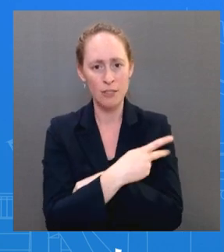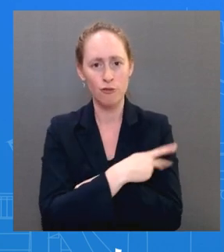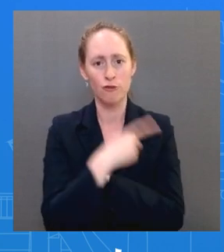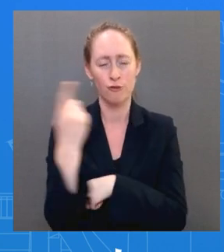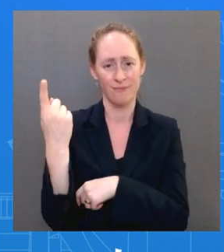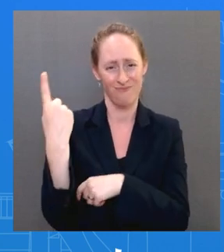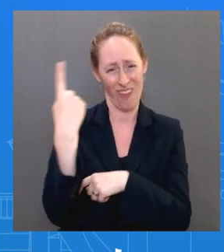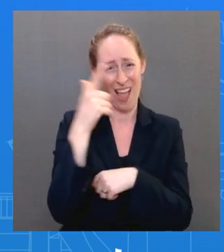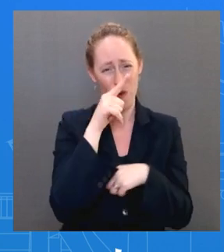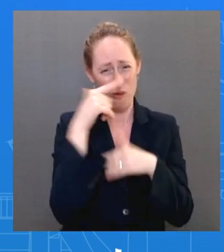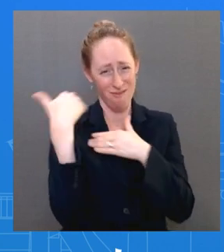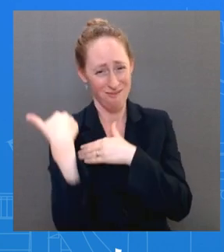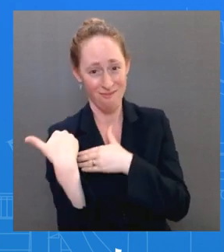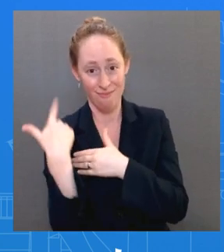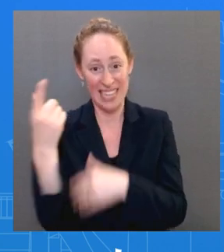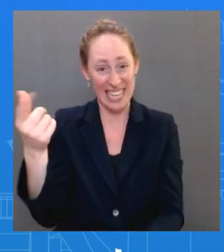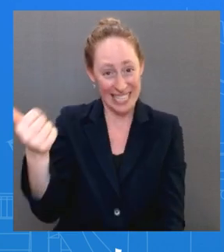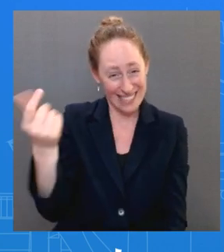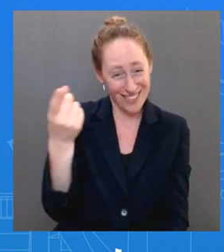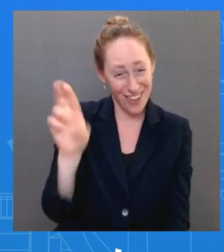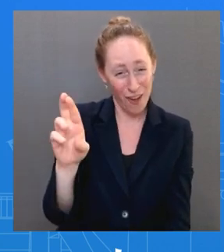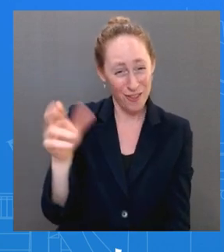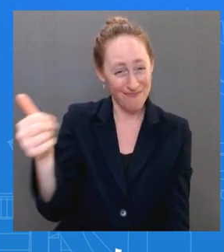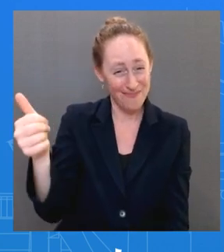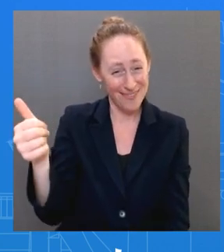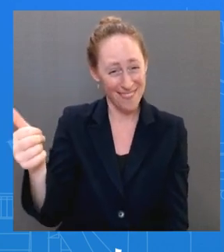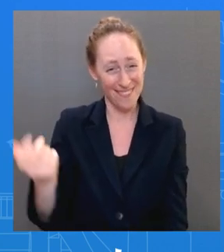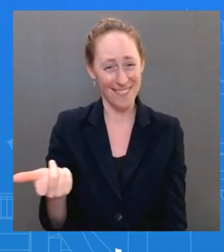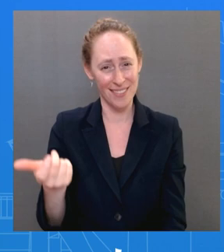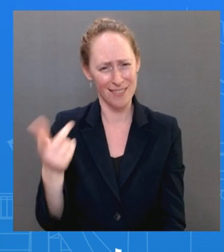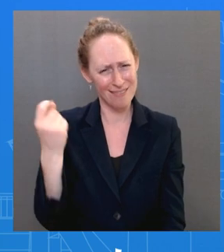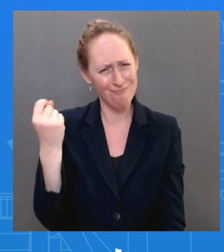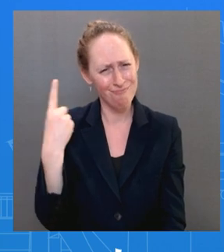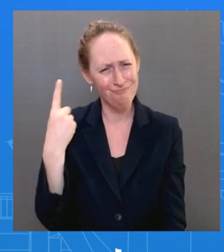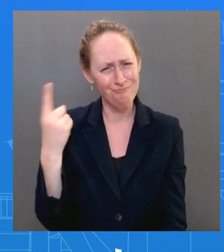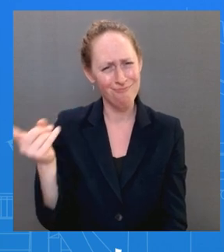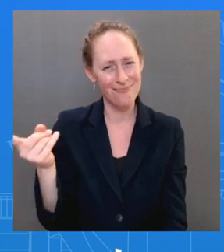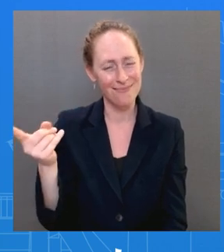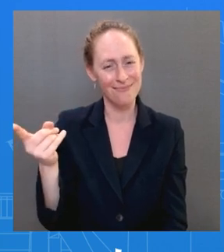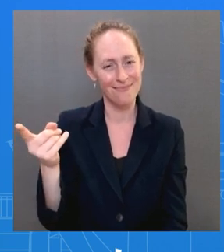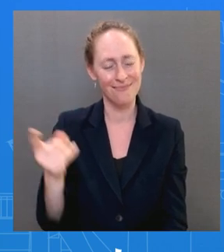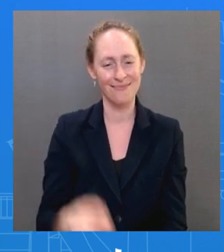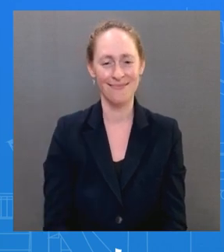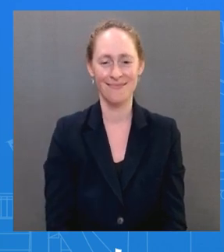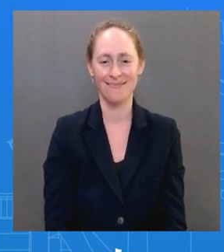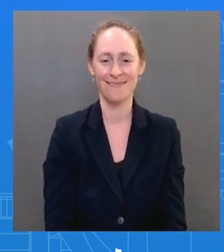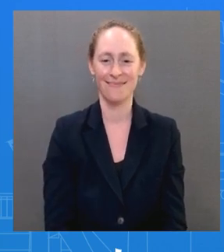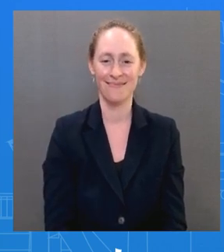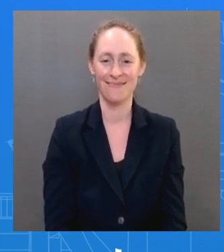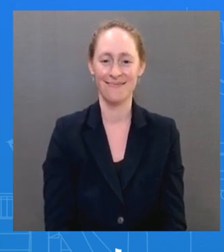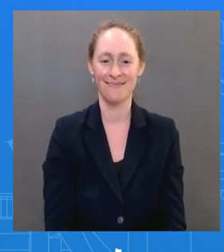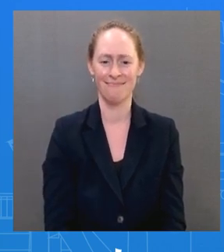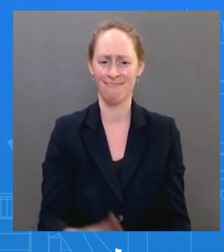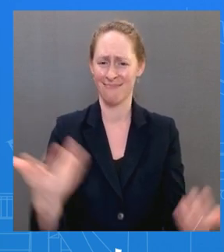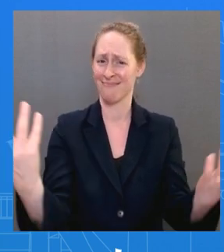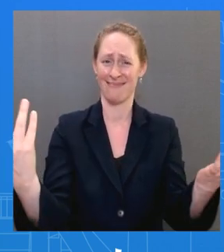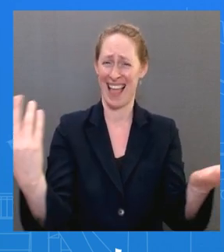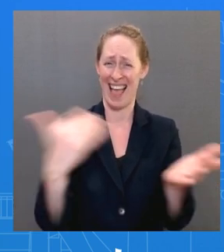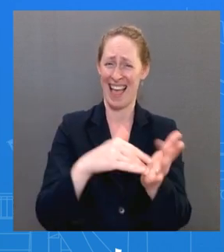he knows how this process works. And again, we should feel good and be